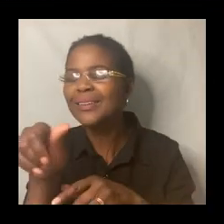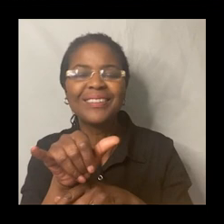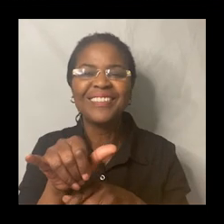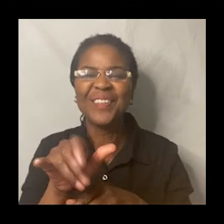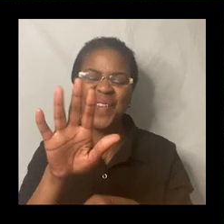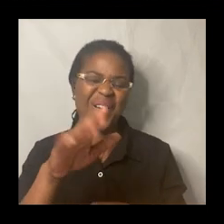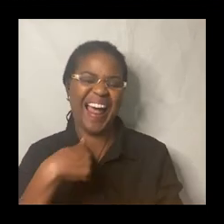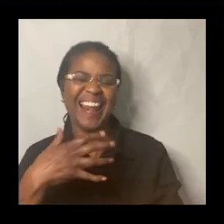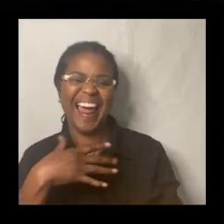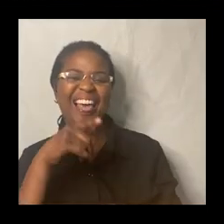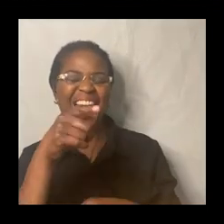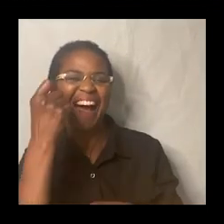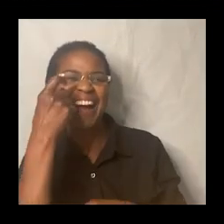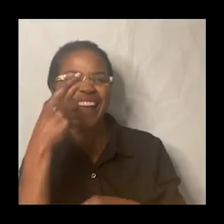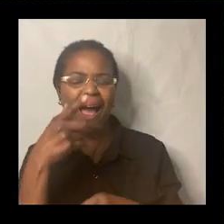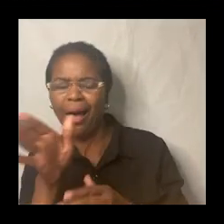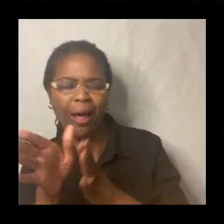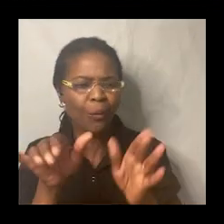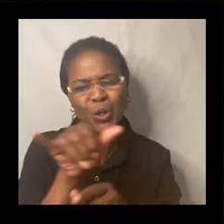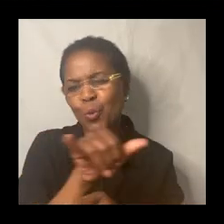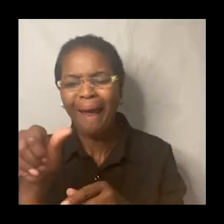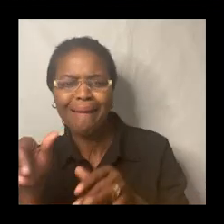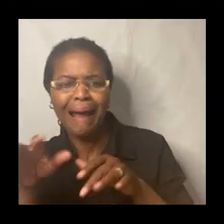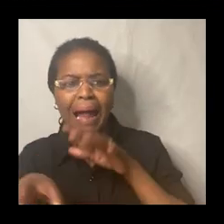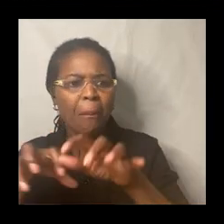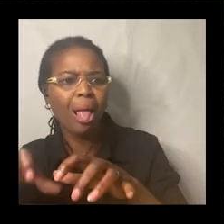I like that idea of beguiling.